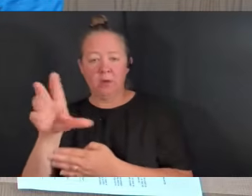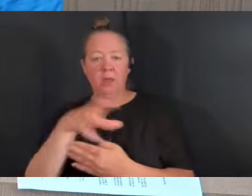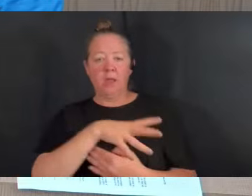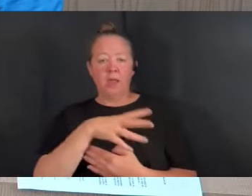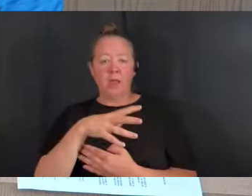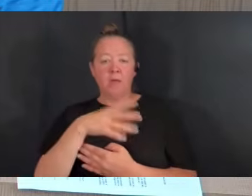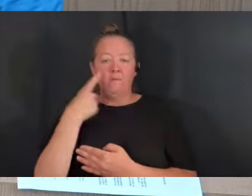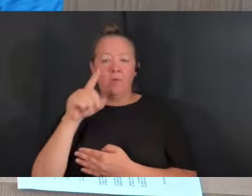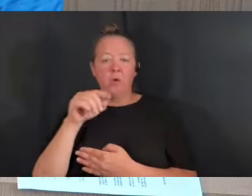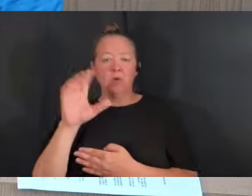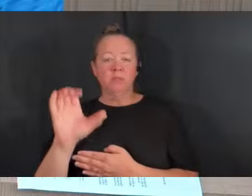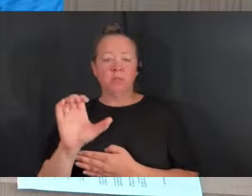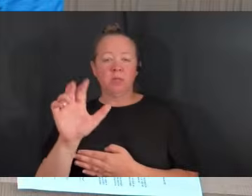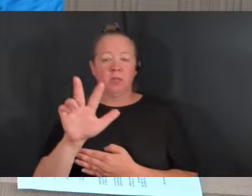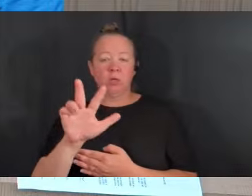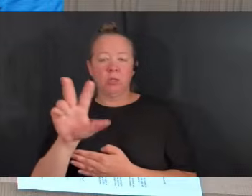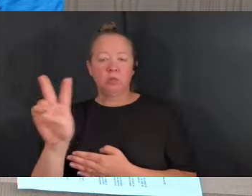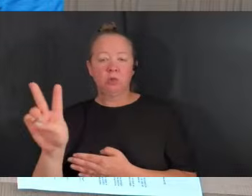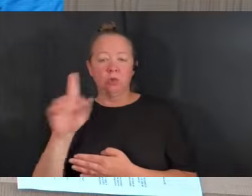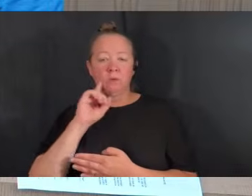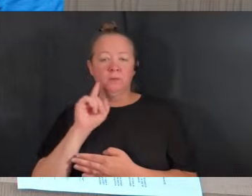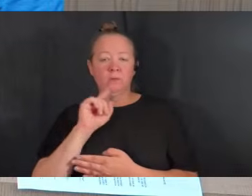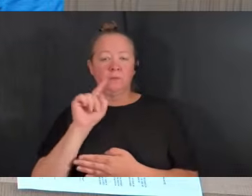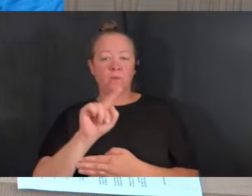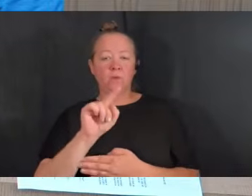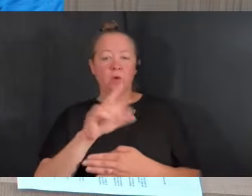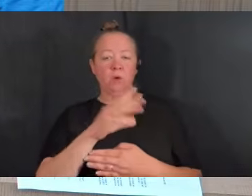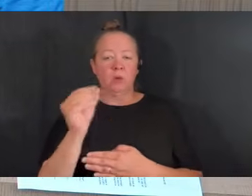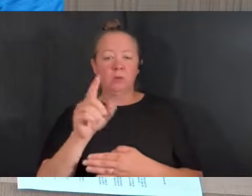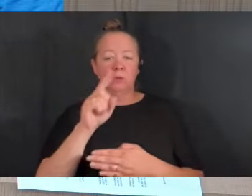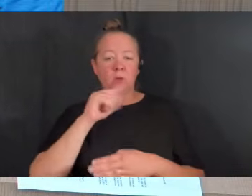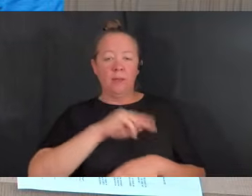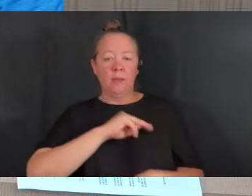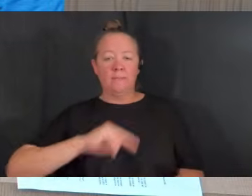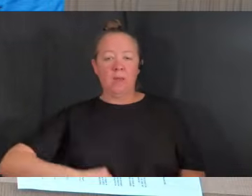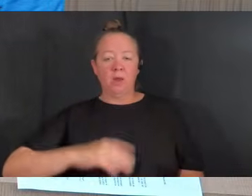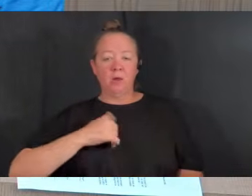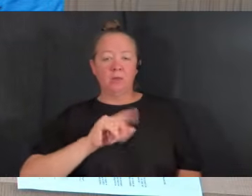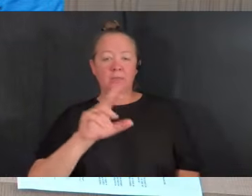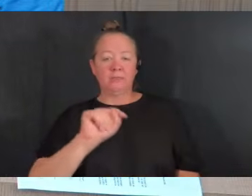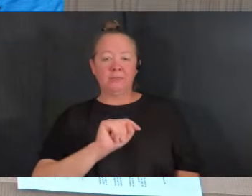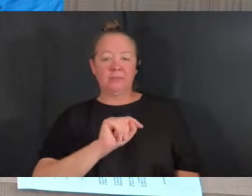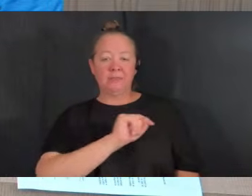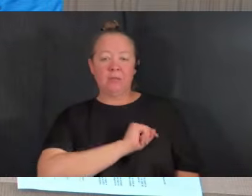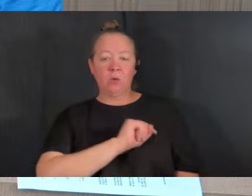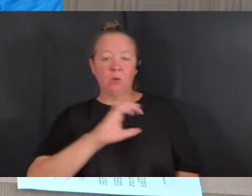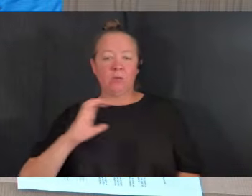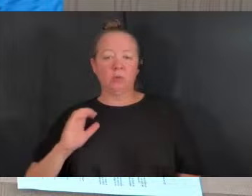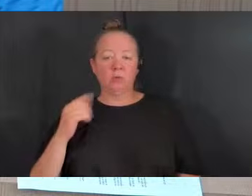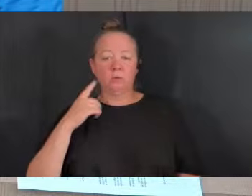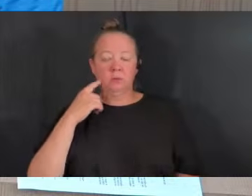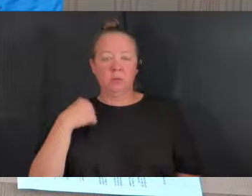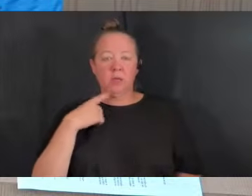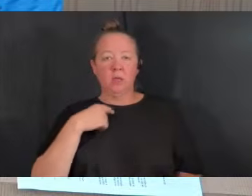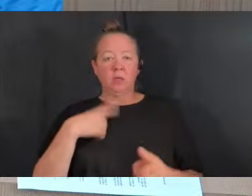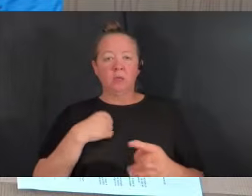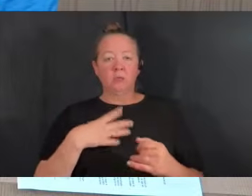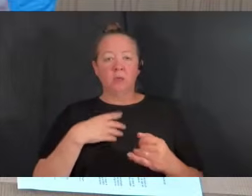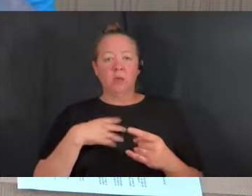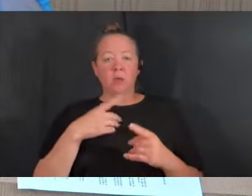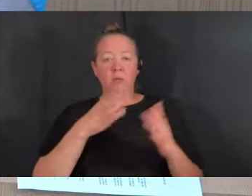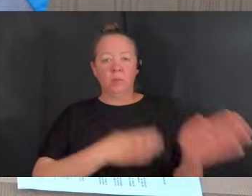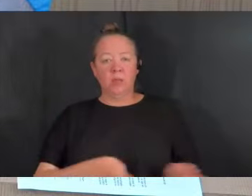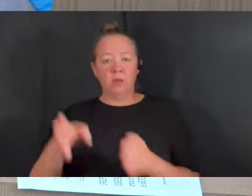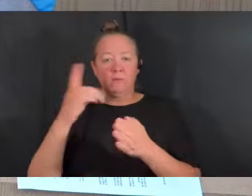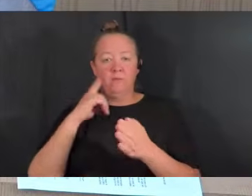prior to each fiscal year, adopted a budget to govern the appropriation and expenditure of funds for the next fiscal year. And